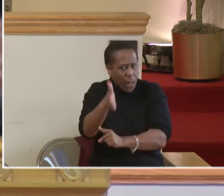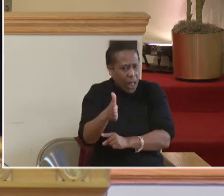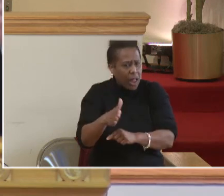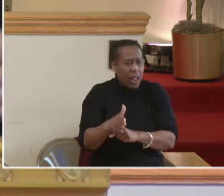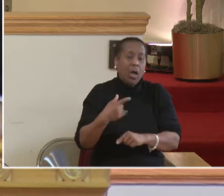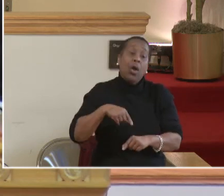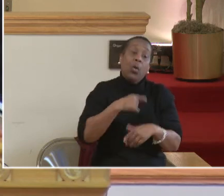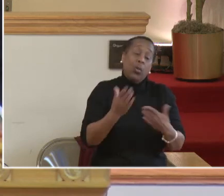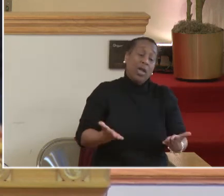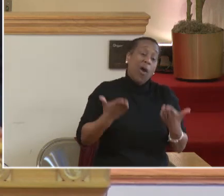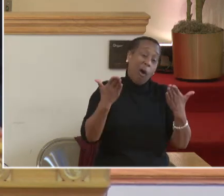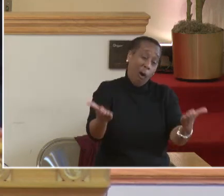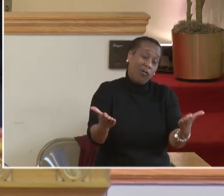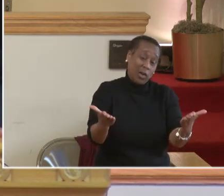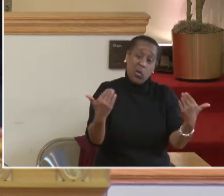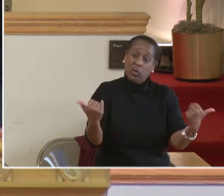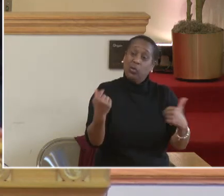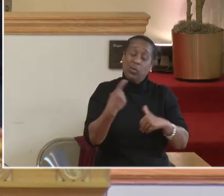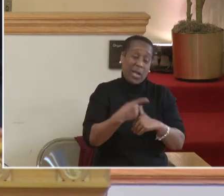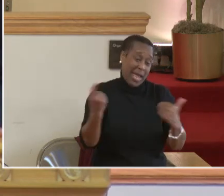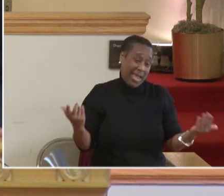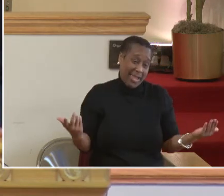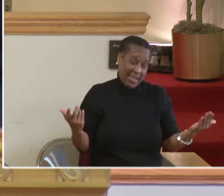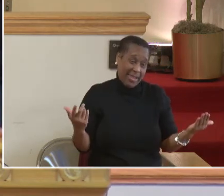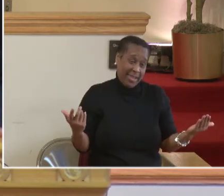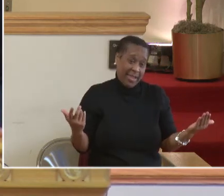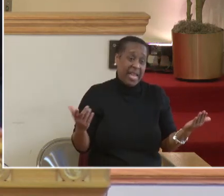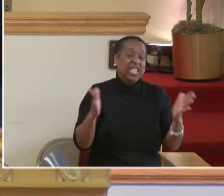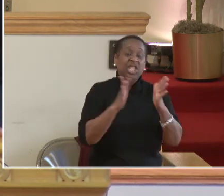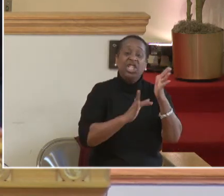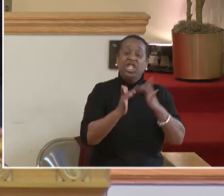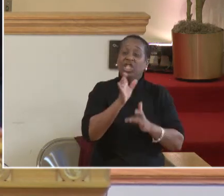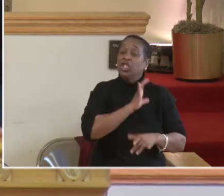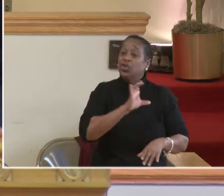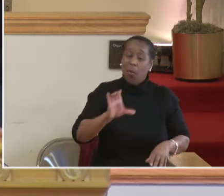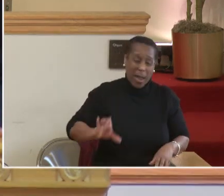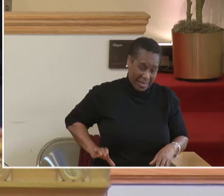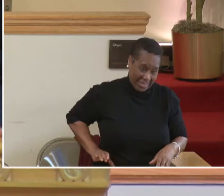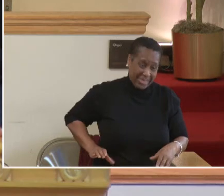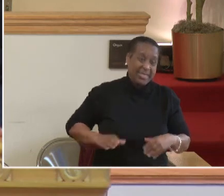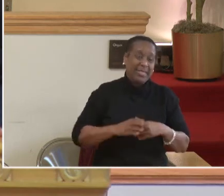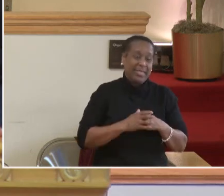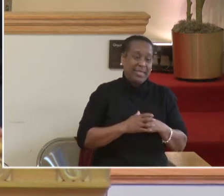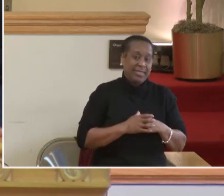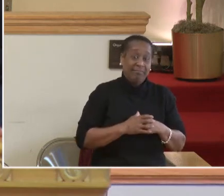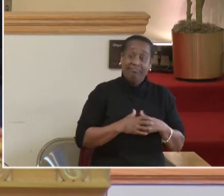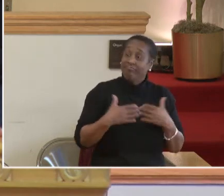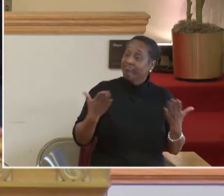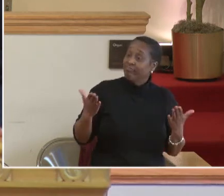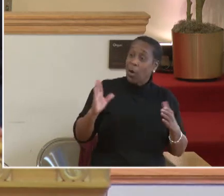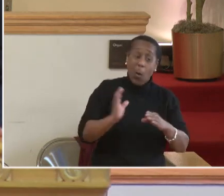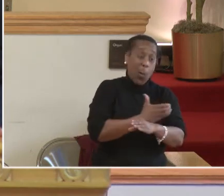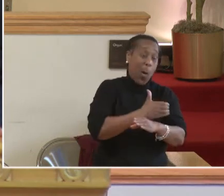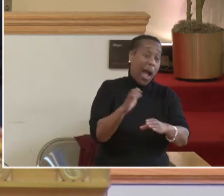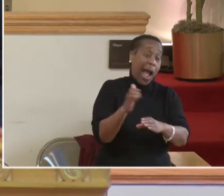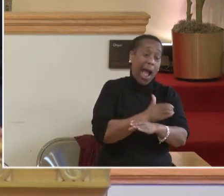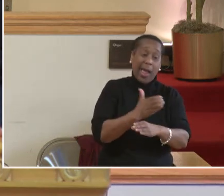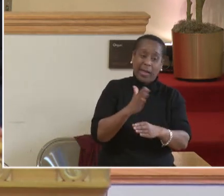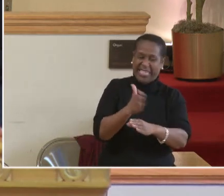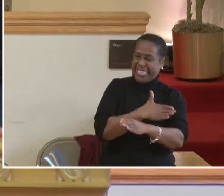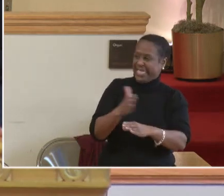we offer you simply today Jesus Christ. So as the choir